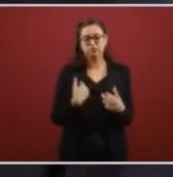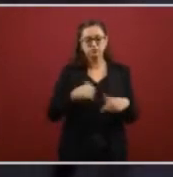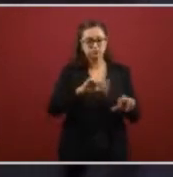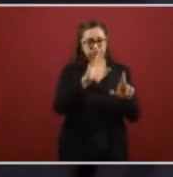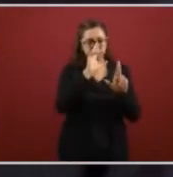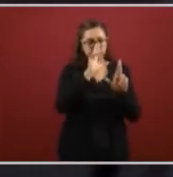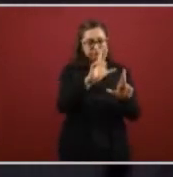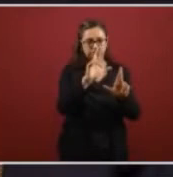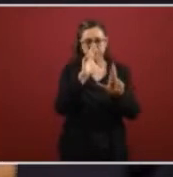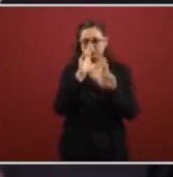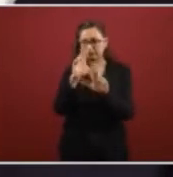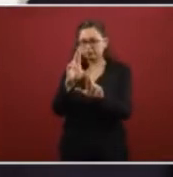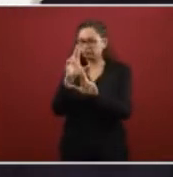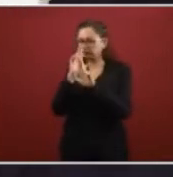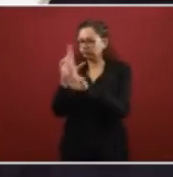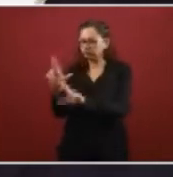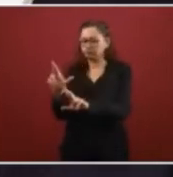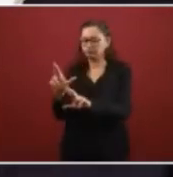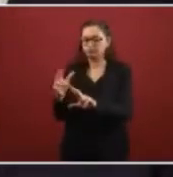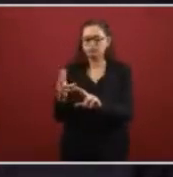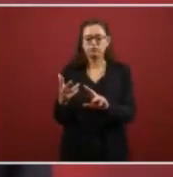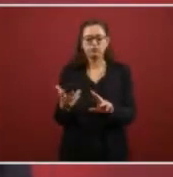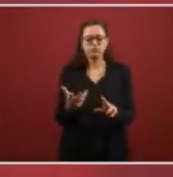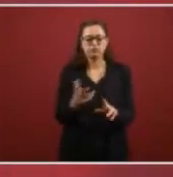She's respectful